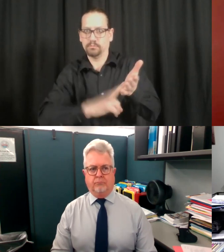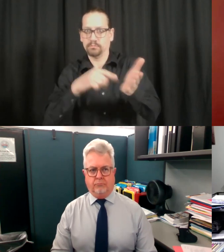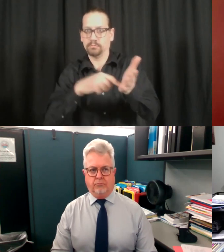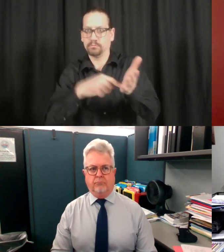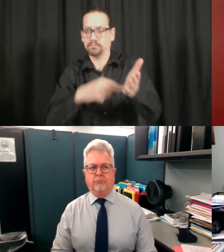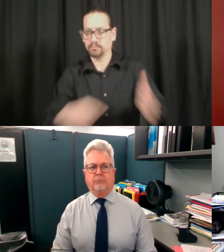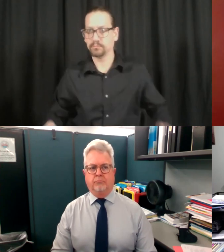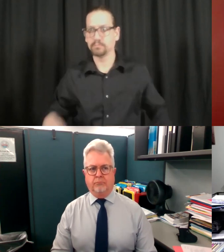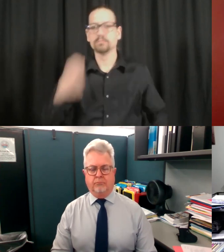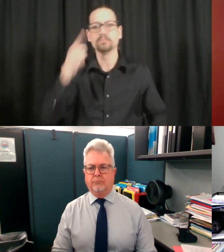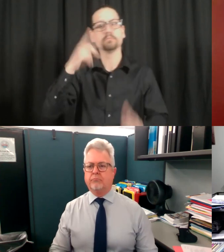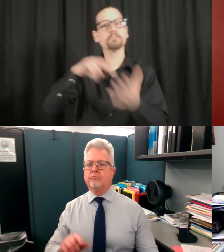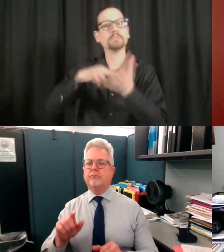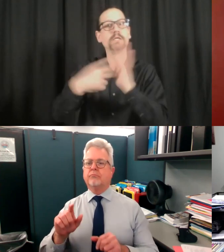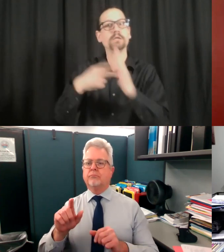Thank you.